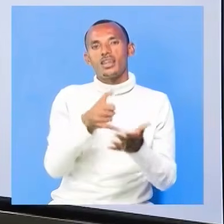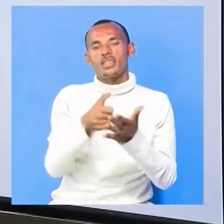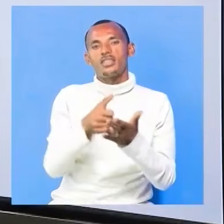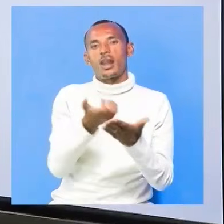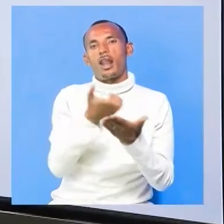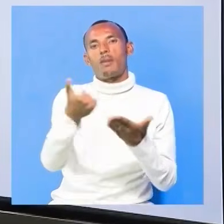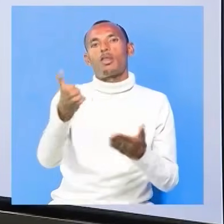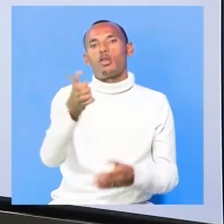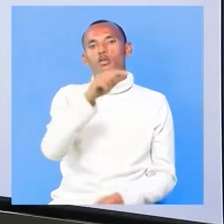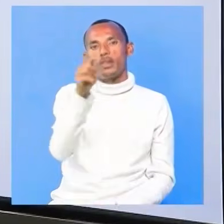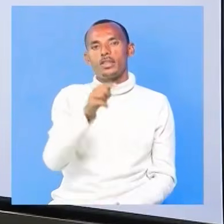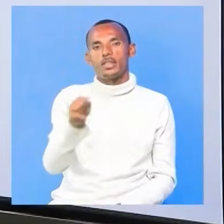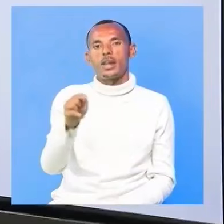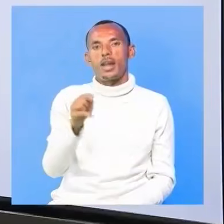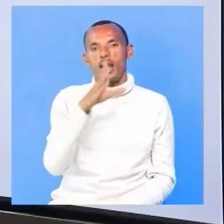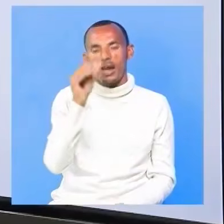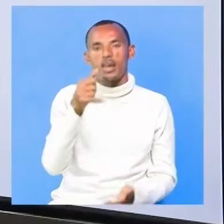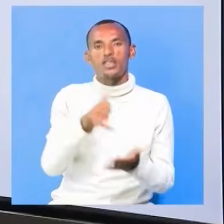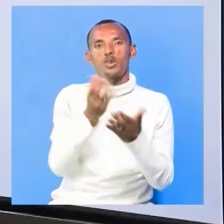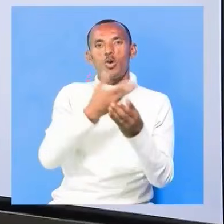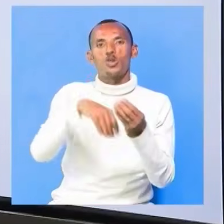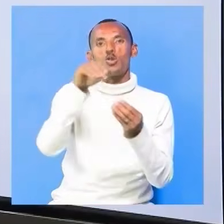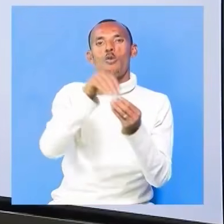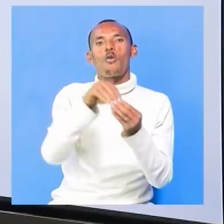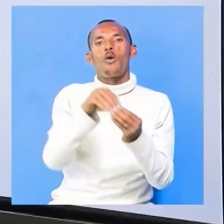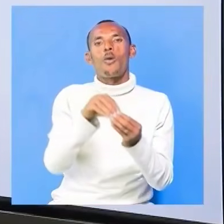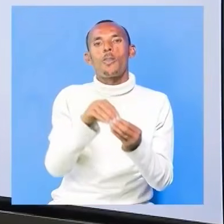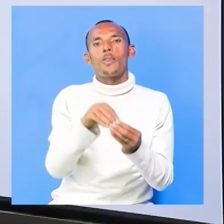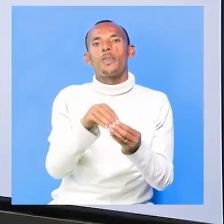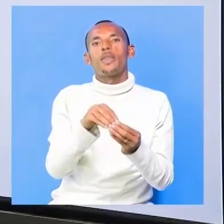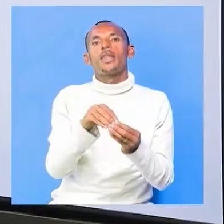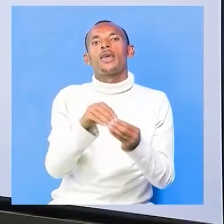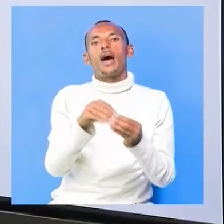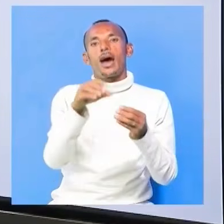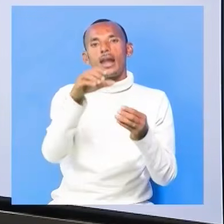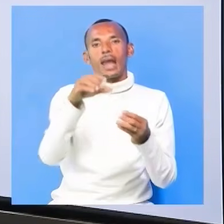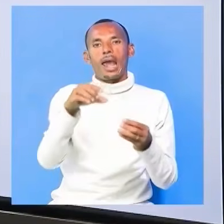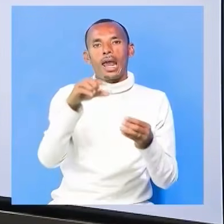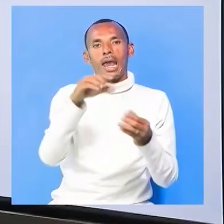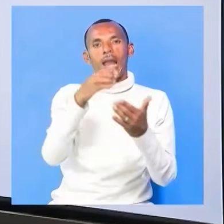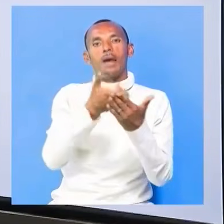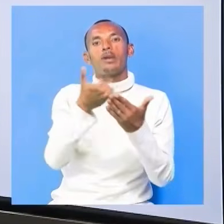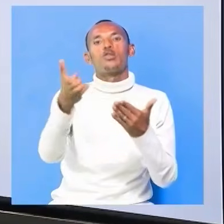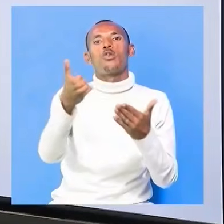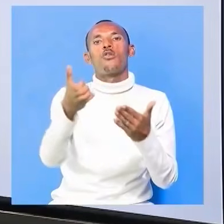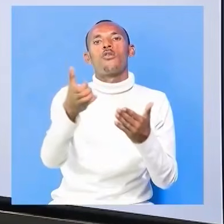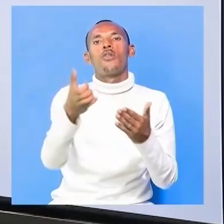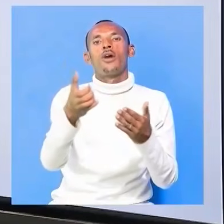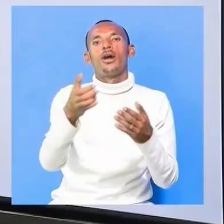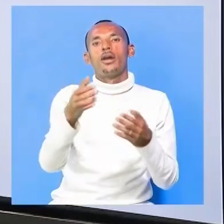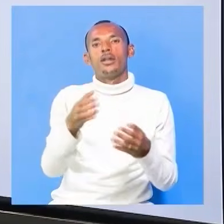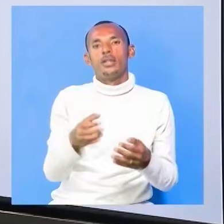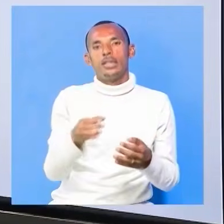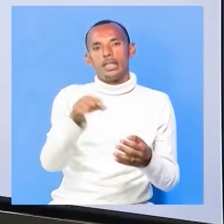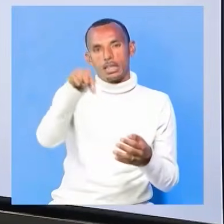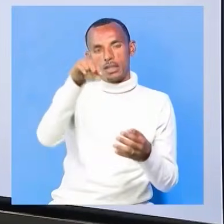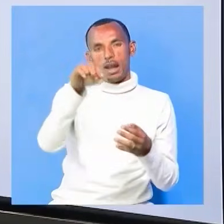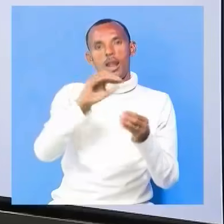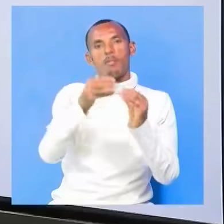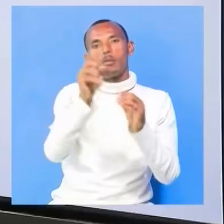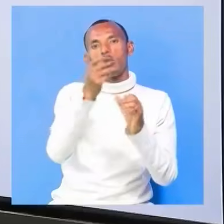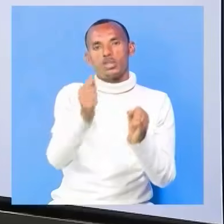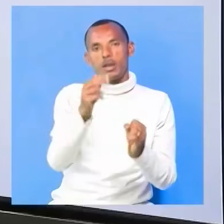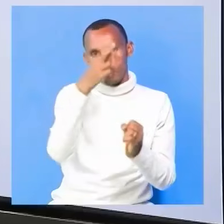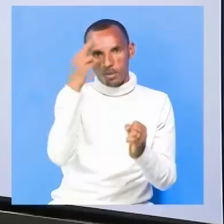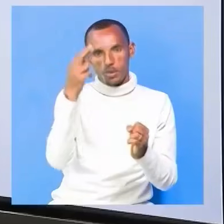an element of integer, and it's also an element of rational number. Every integer is a